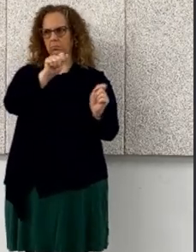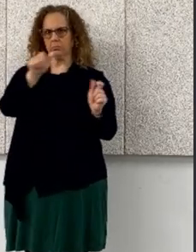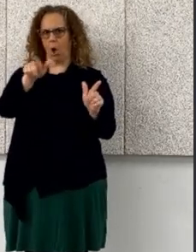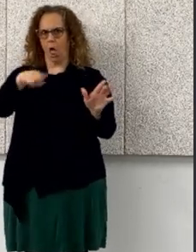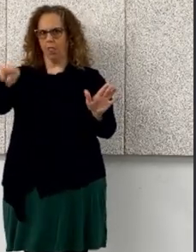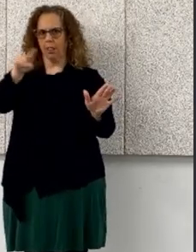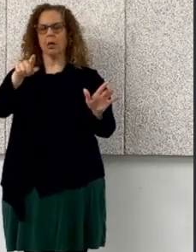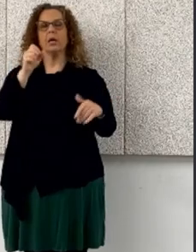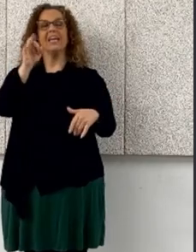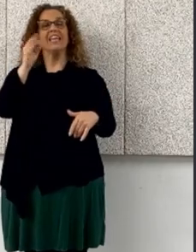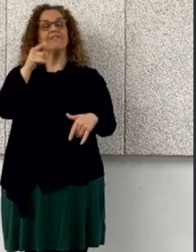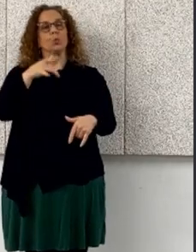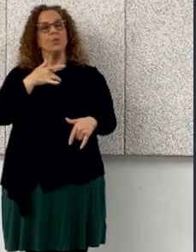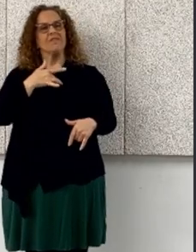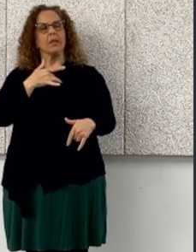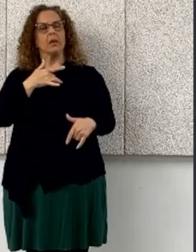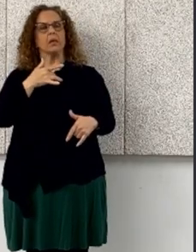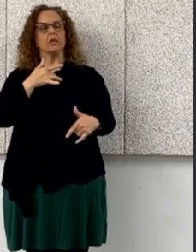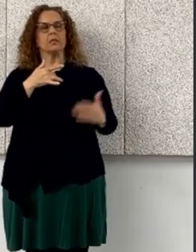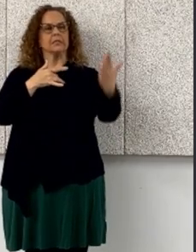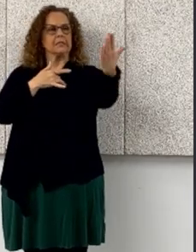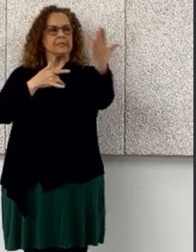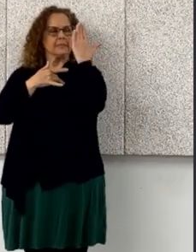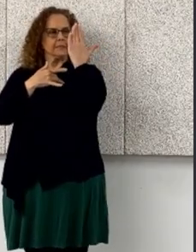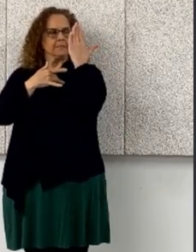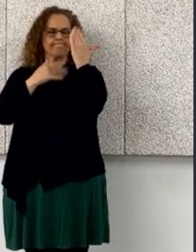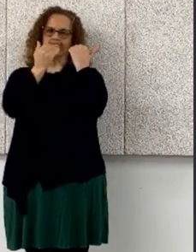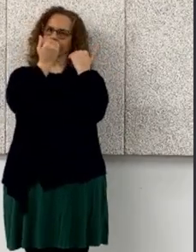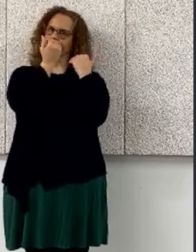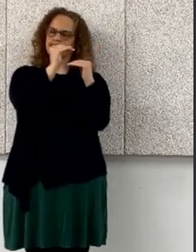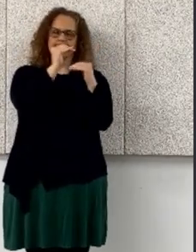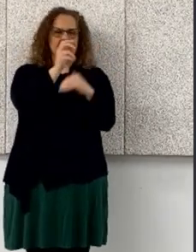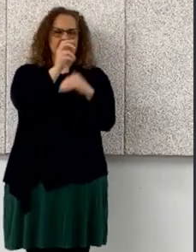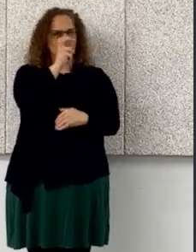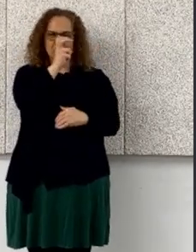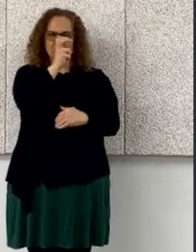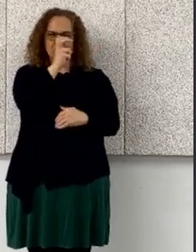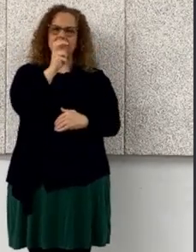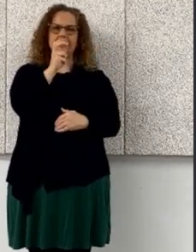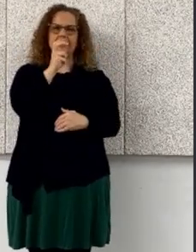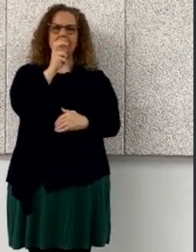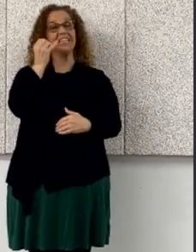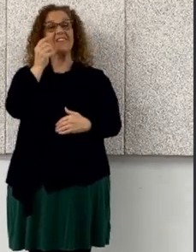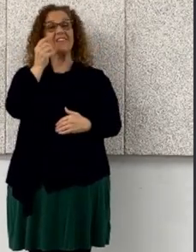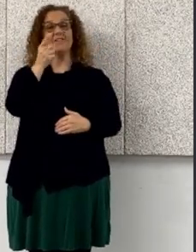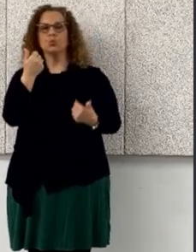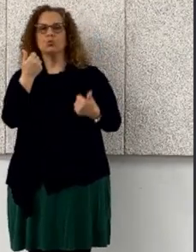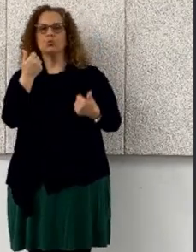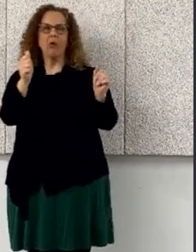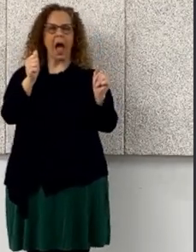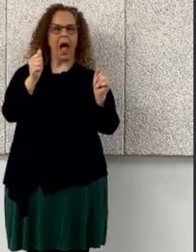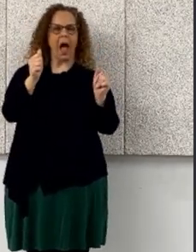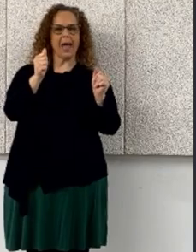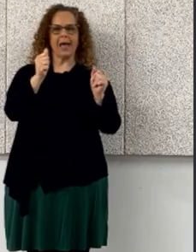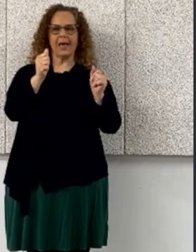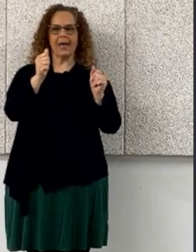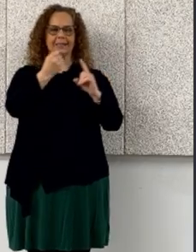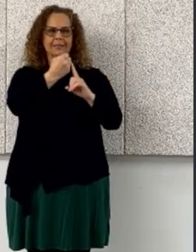If you really do feel like you're up against a constraint, right? If you've tried widening your aperture, as everyone has suggested, if you've